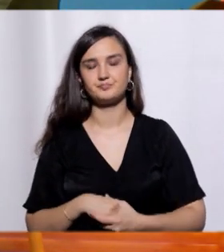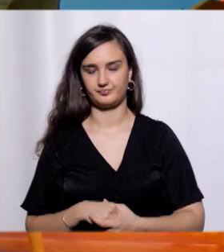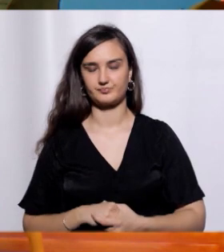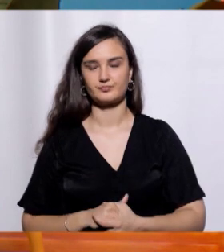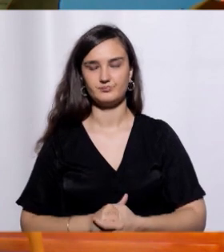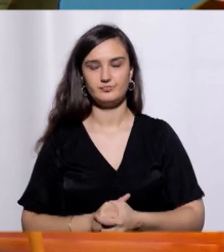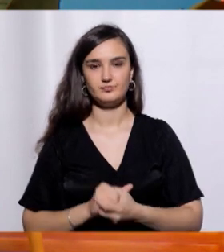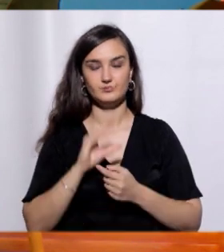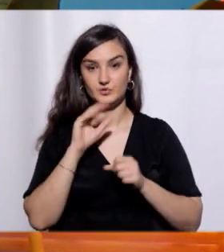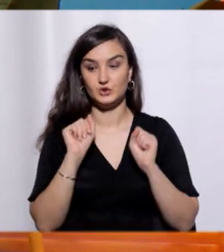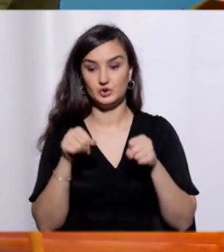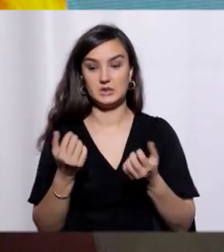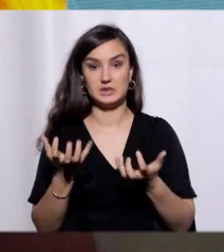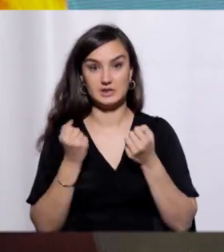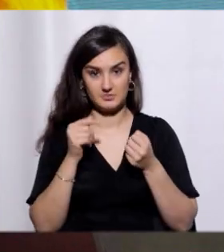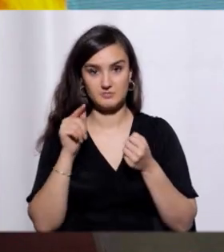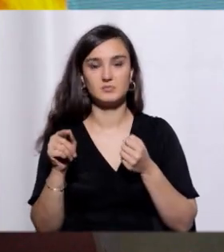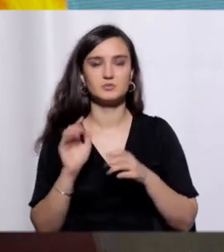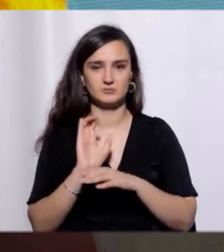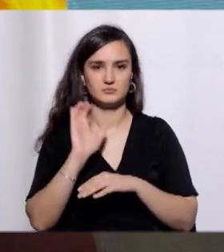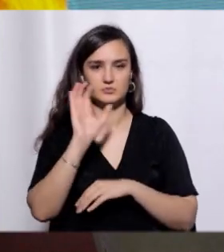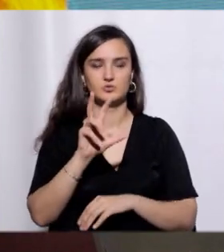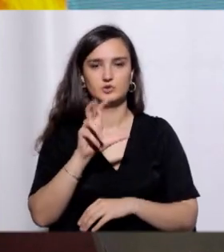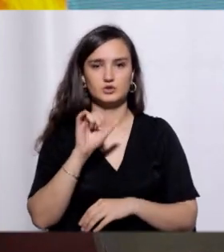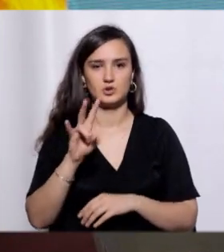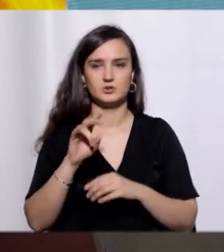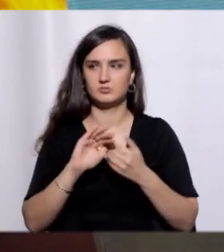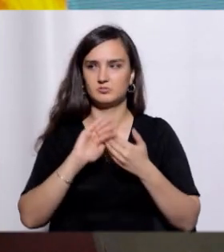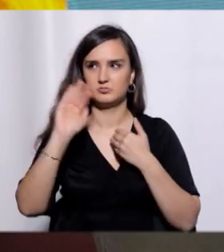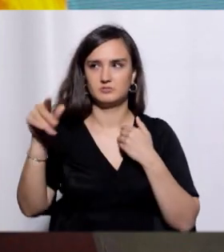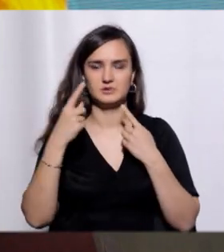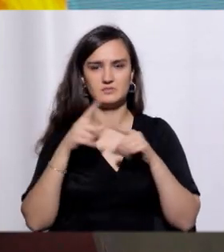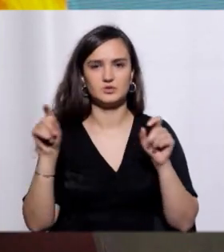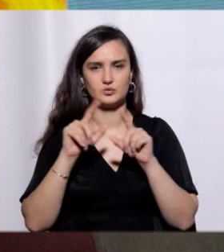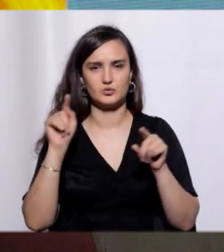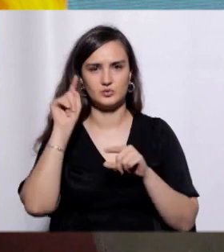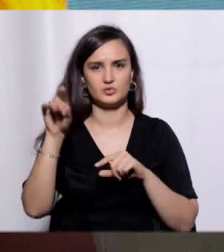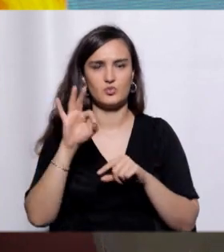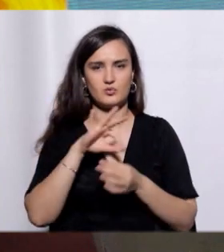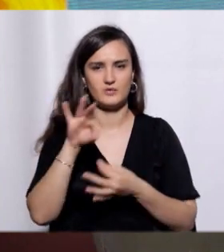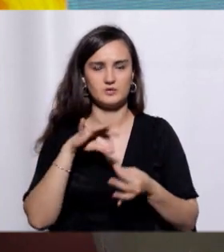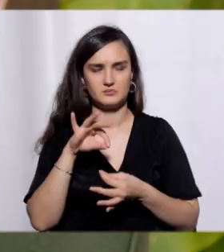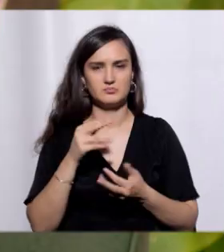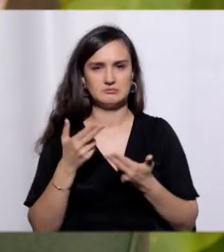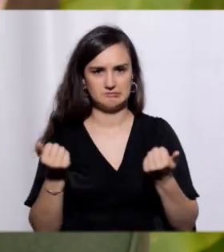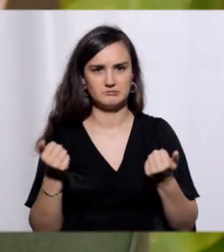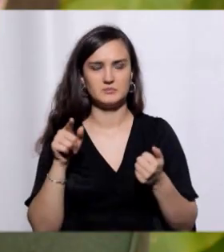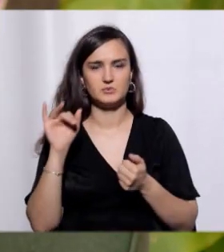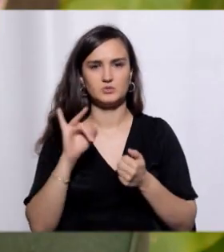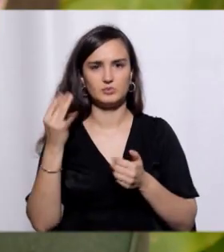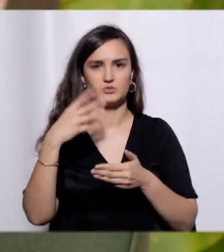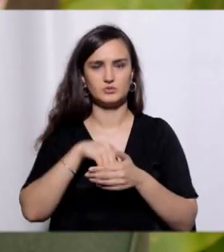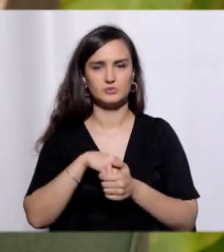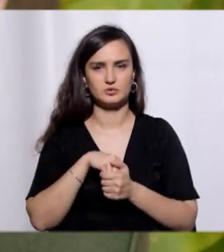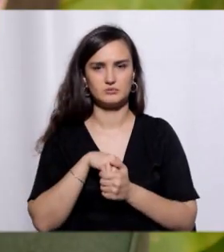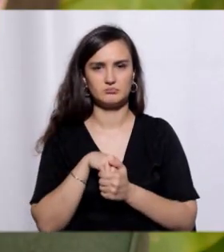gets the chance, she sends Jane away to a boarding school for orphans. Yes, and in the story,